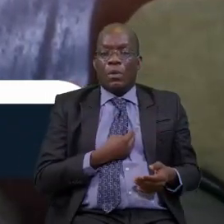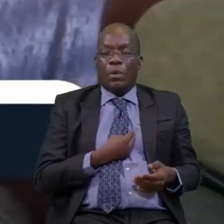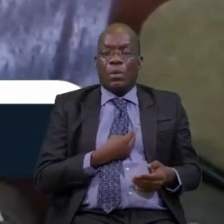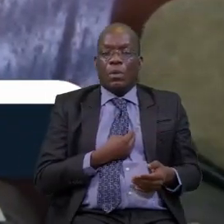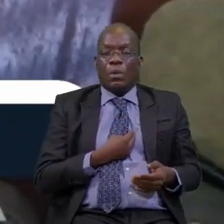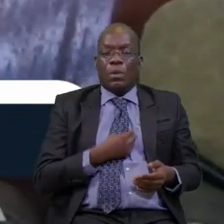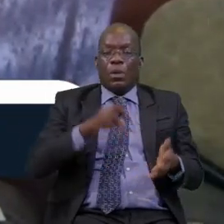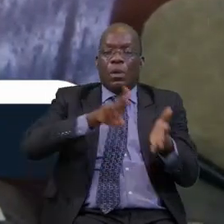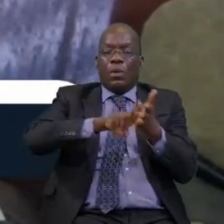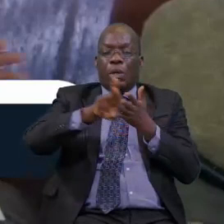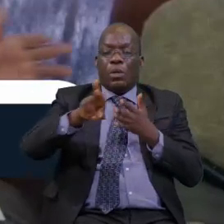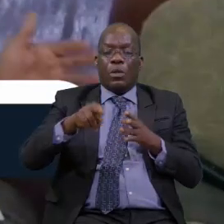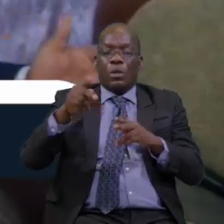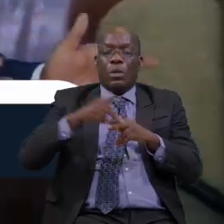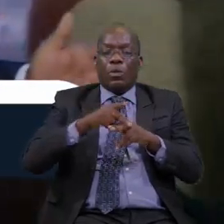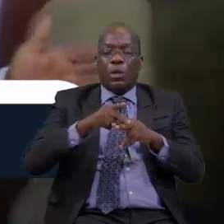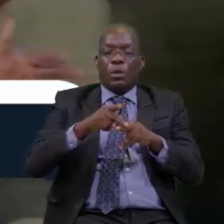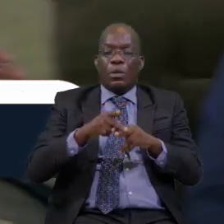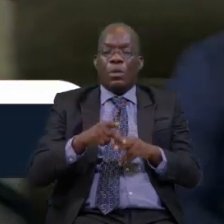righteous practice, something